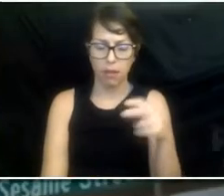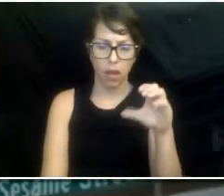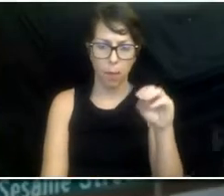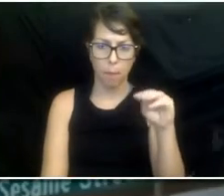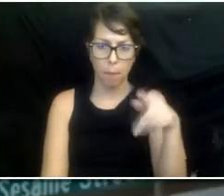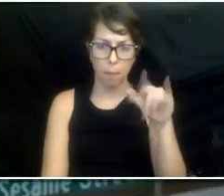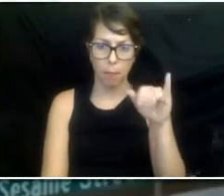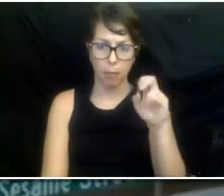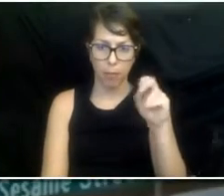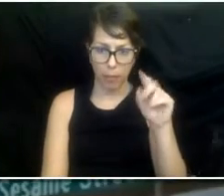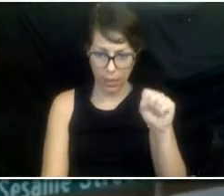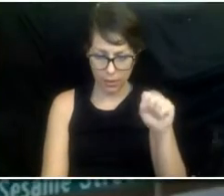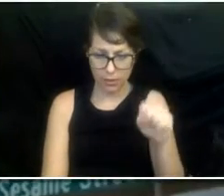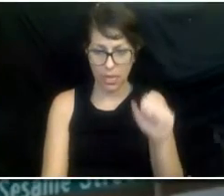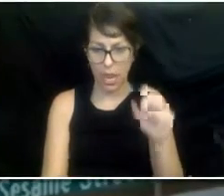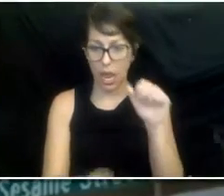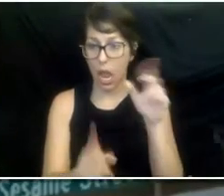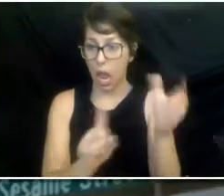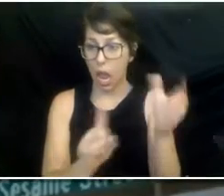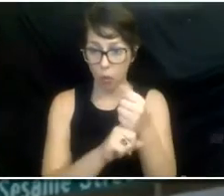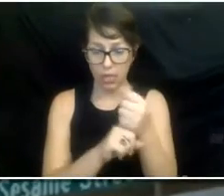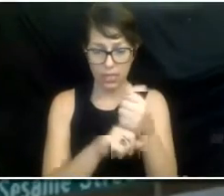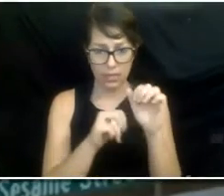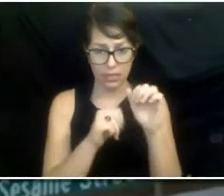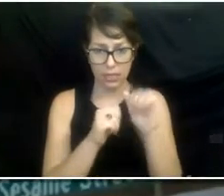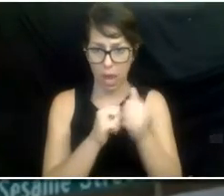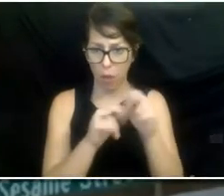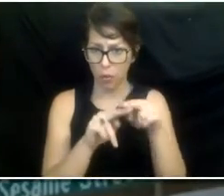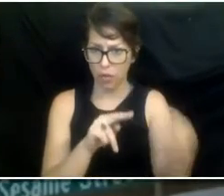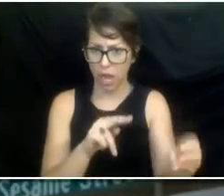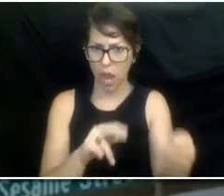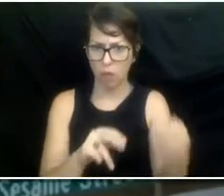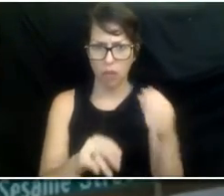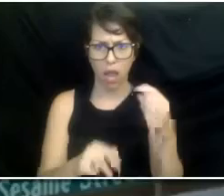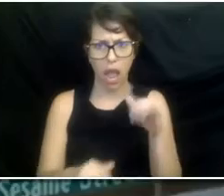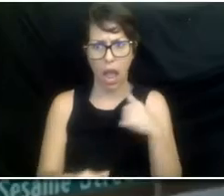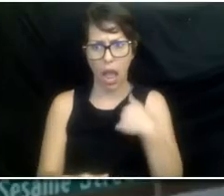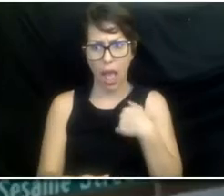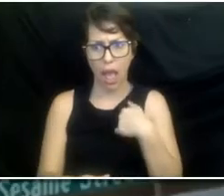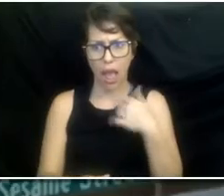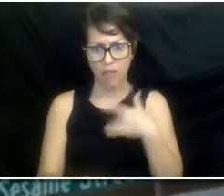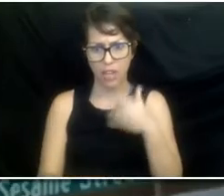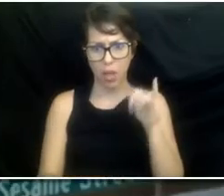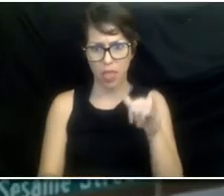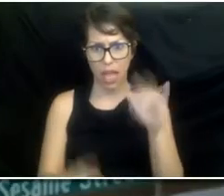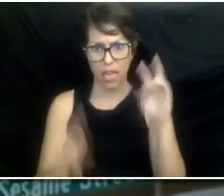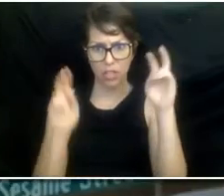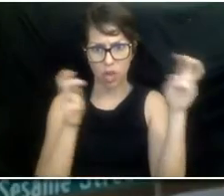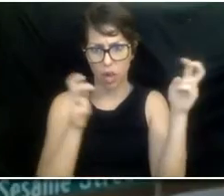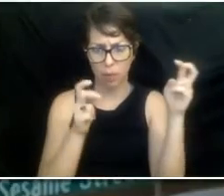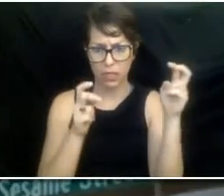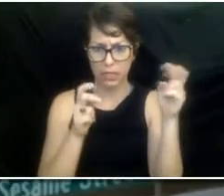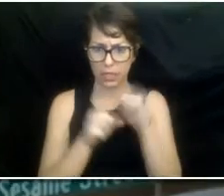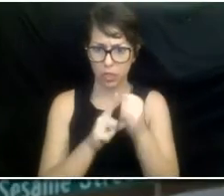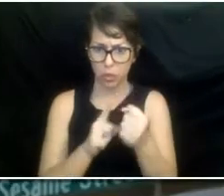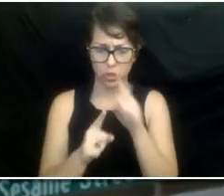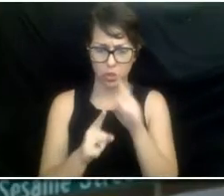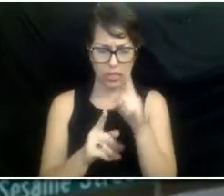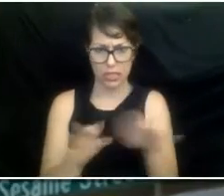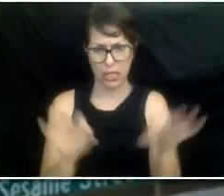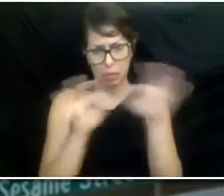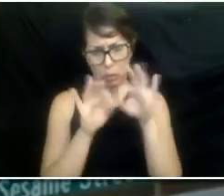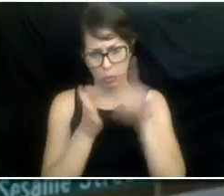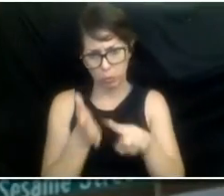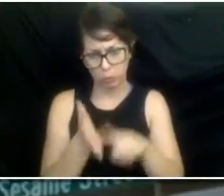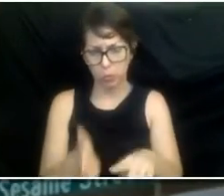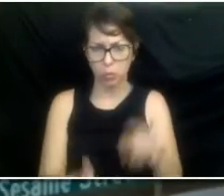that um I guess I would ask uh you know you know for a a